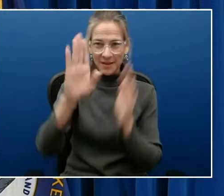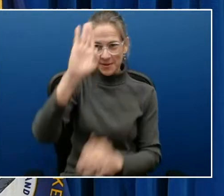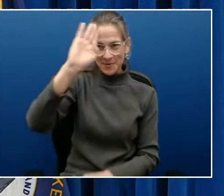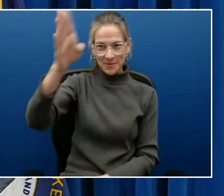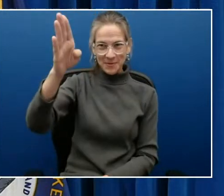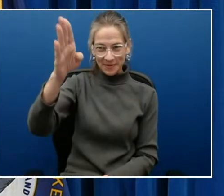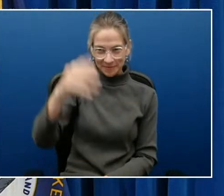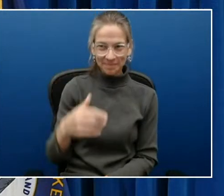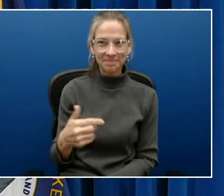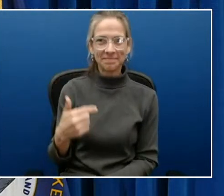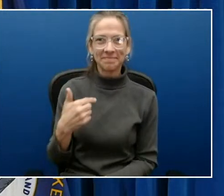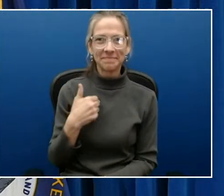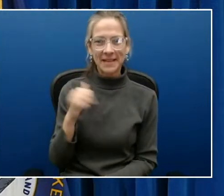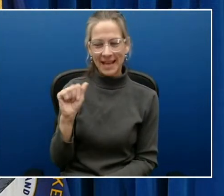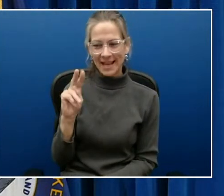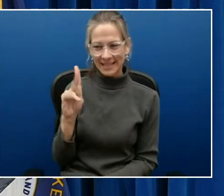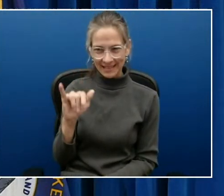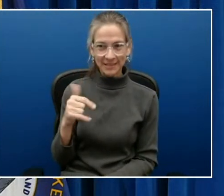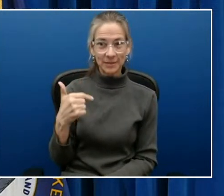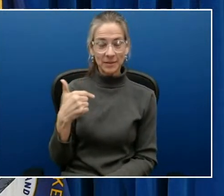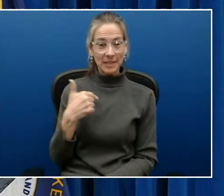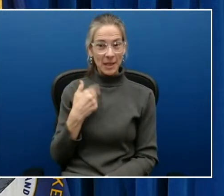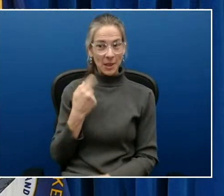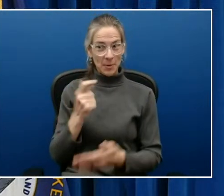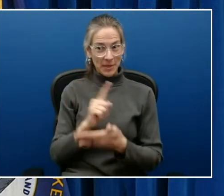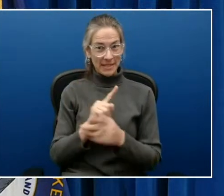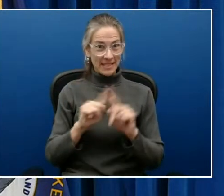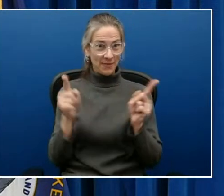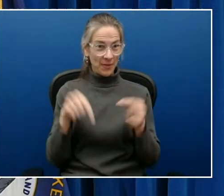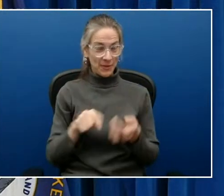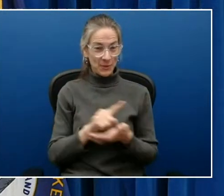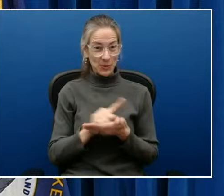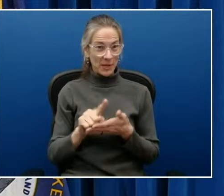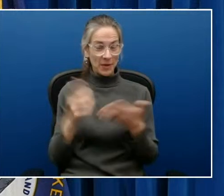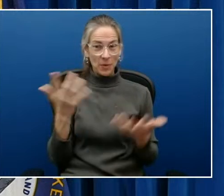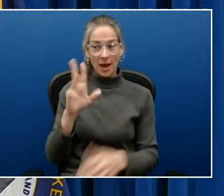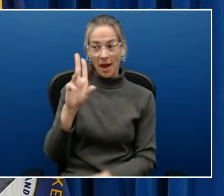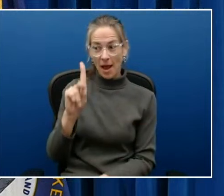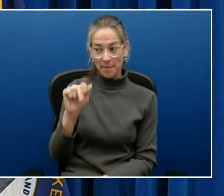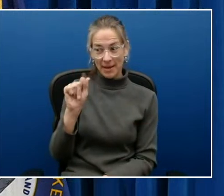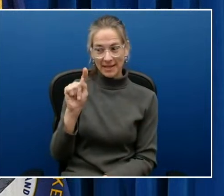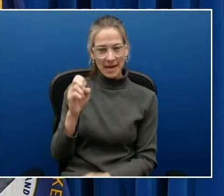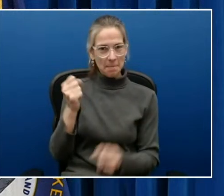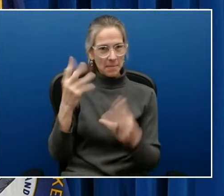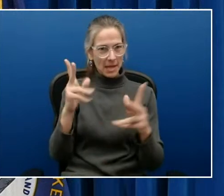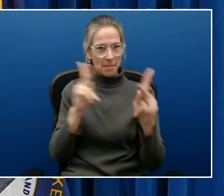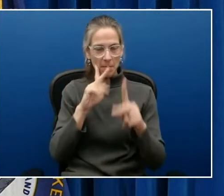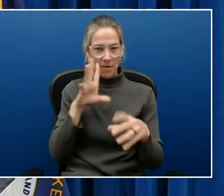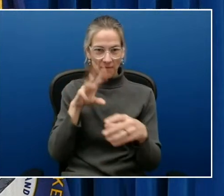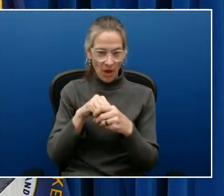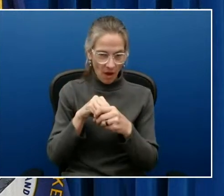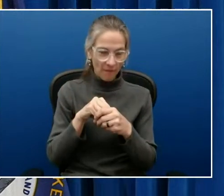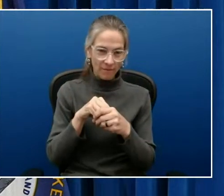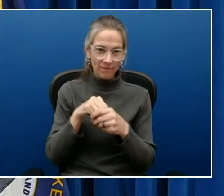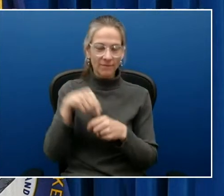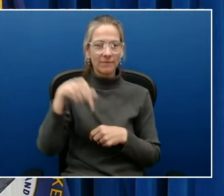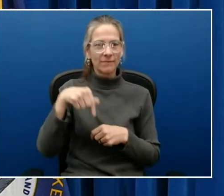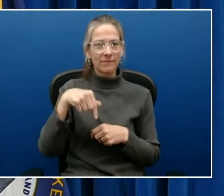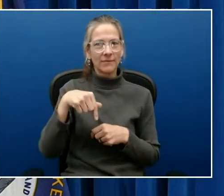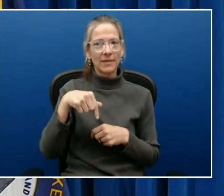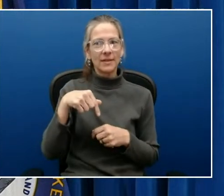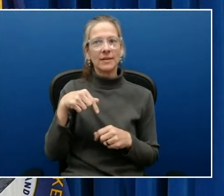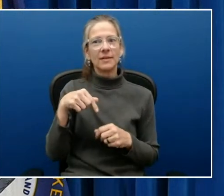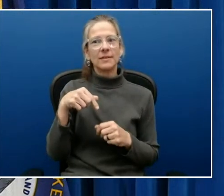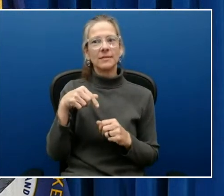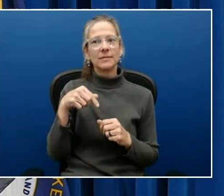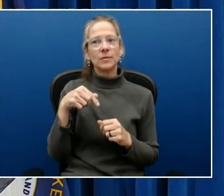because today's update is exciting, and we've got a whole lot of people that are a part of it that you're going to be hearing from today. But we're going to